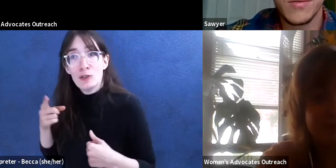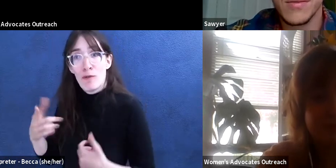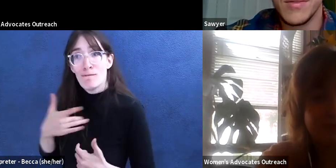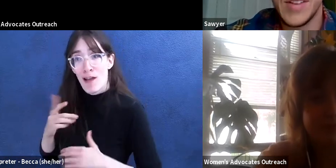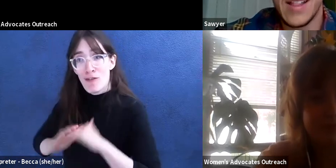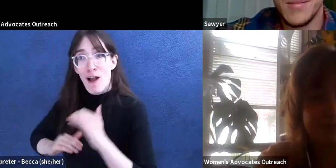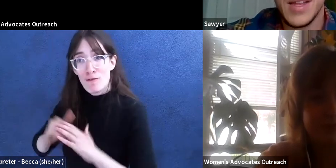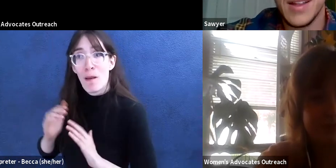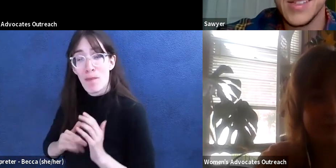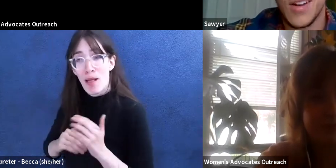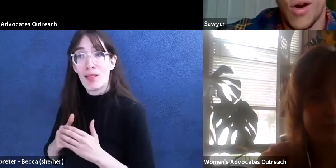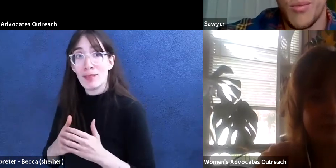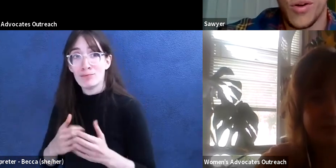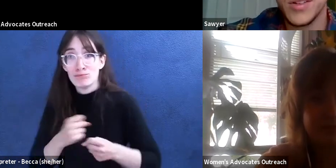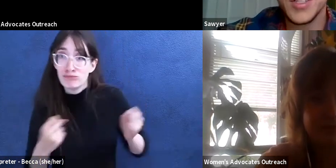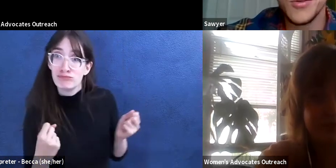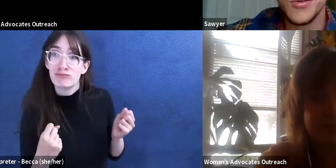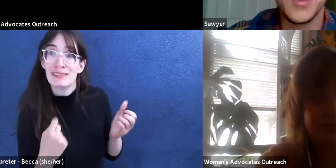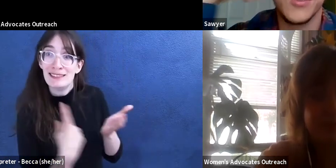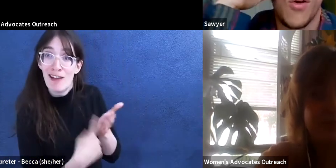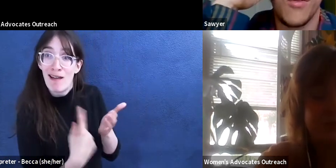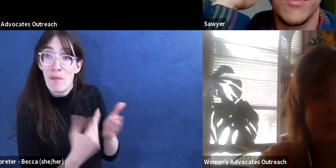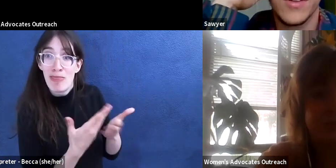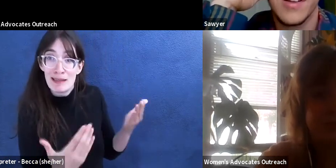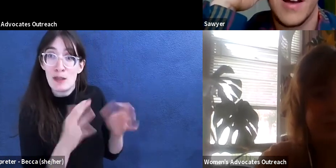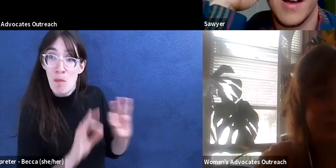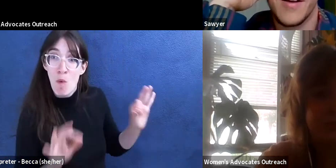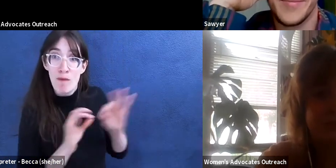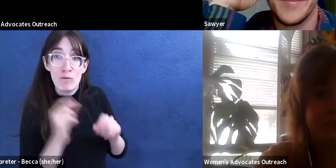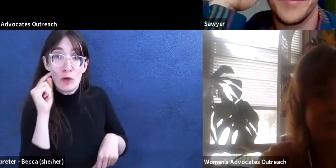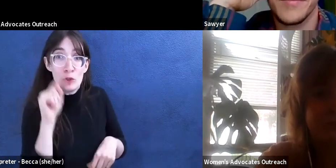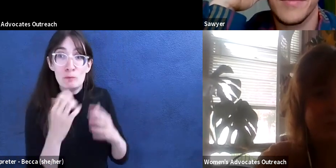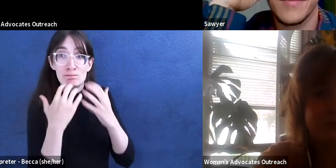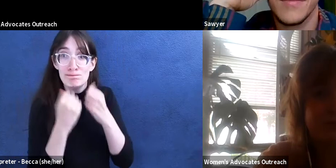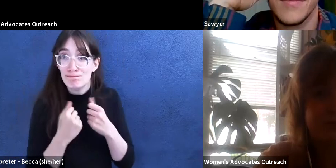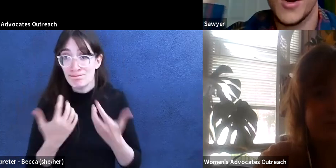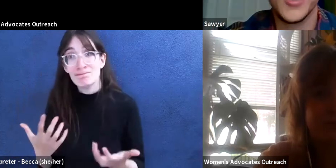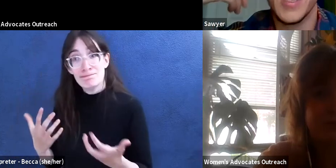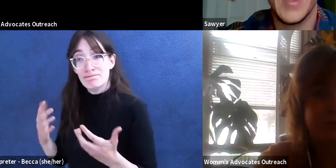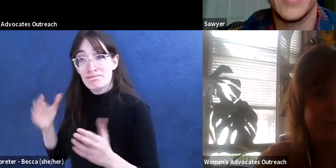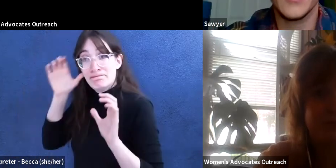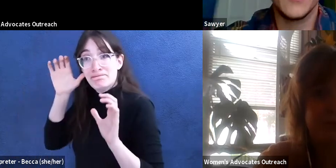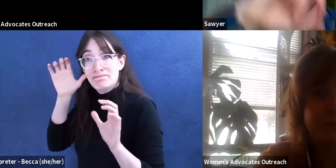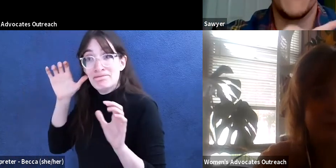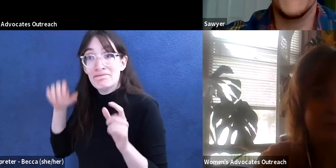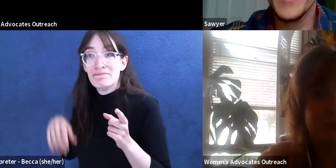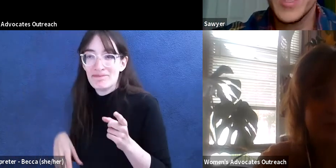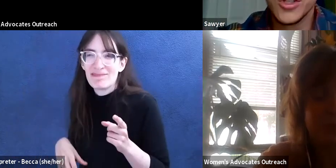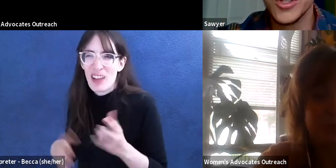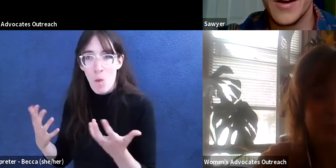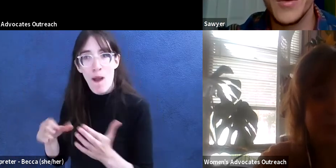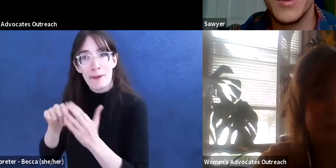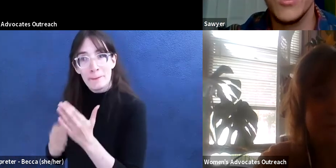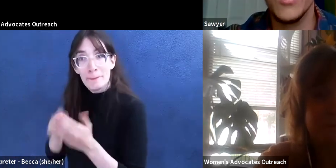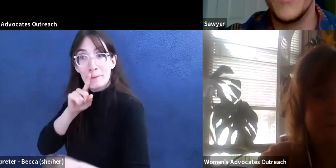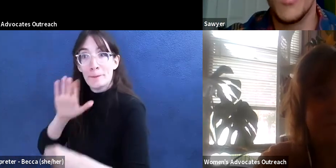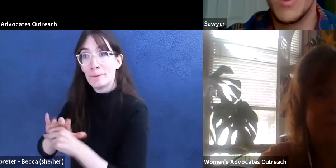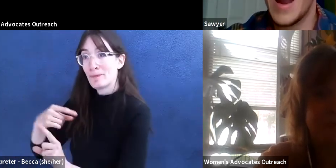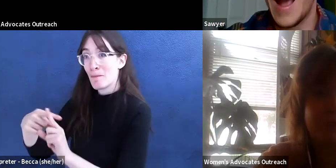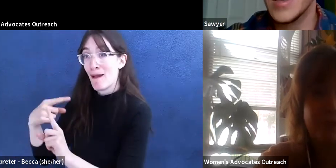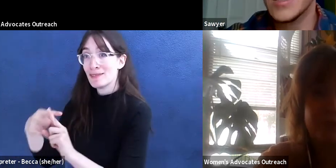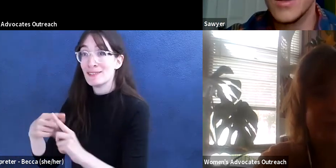not mad? And I said, no, and we've not really touched on it much. Should there be more conversation with her moving forward, or should we let her come to us when she wants to